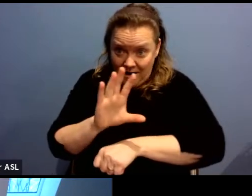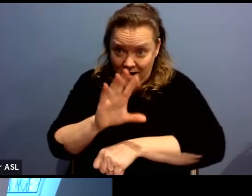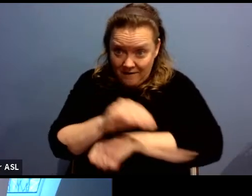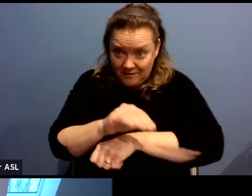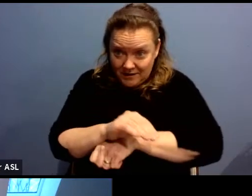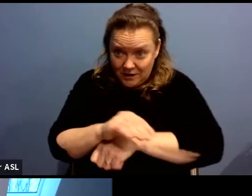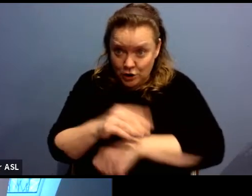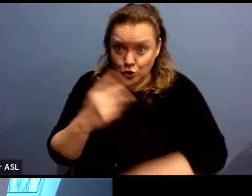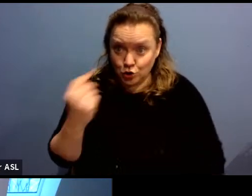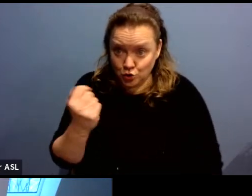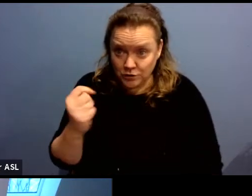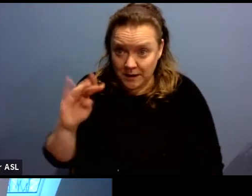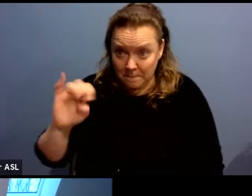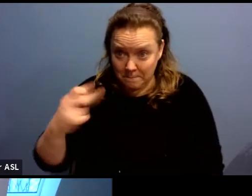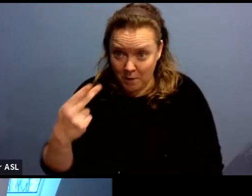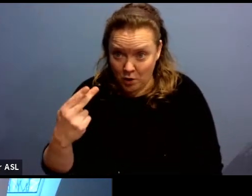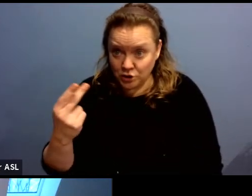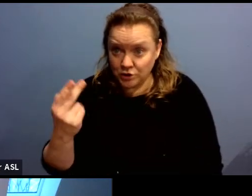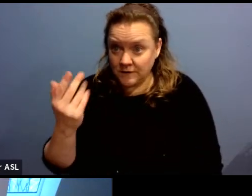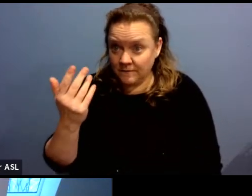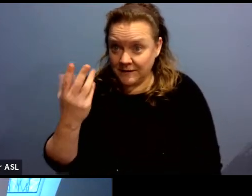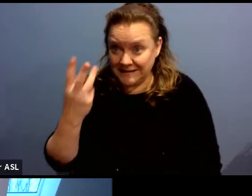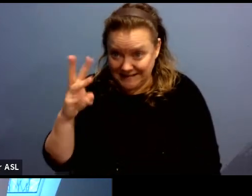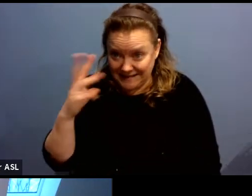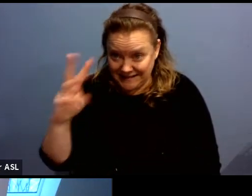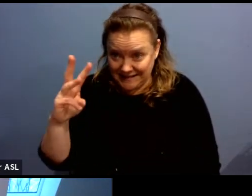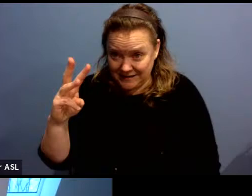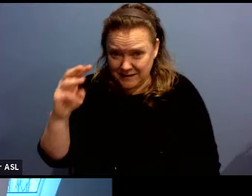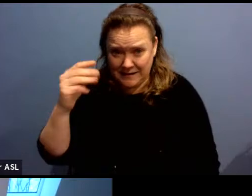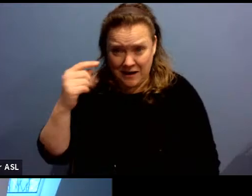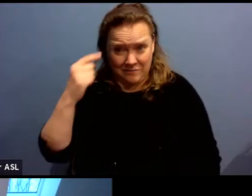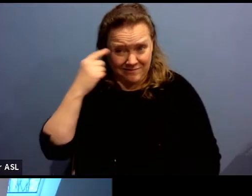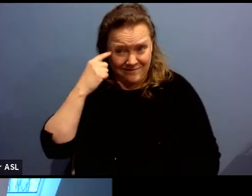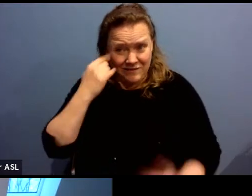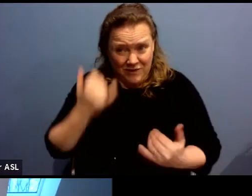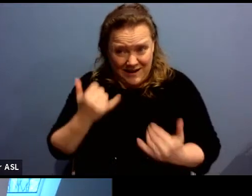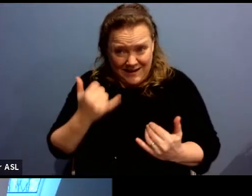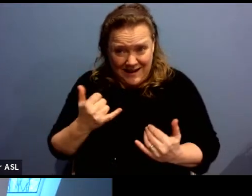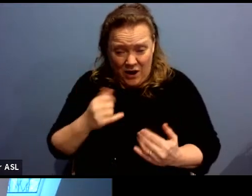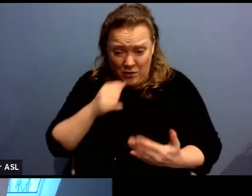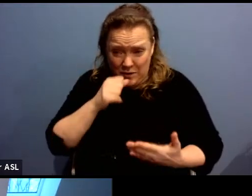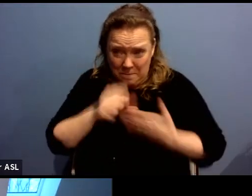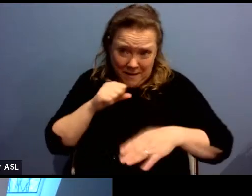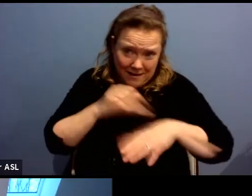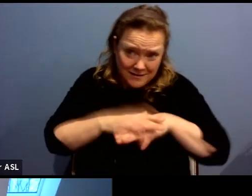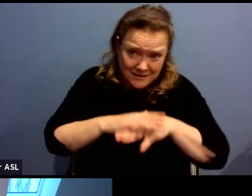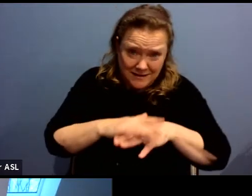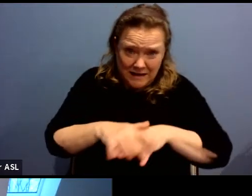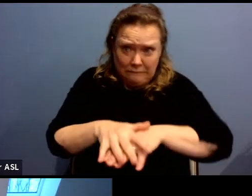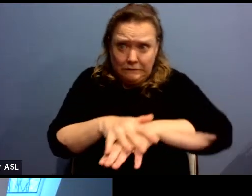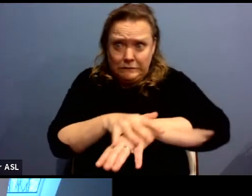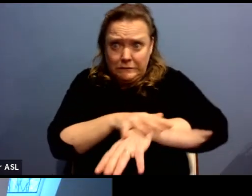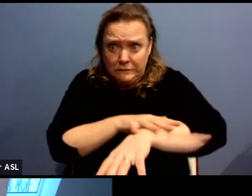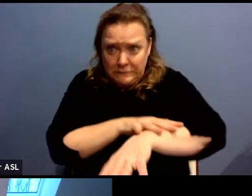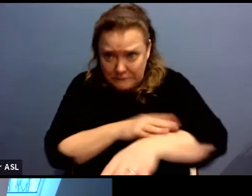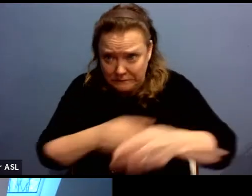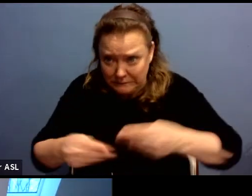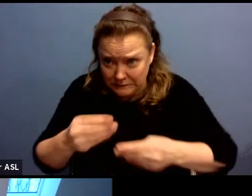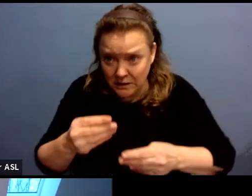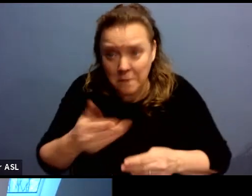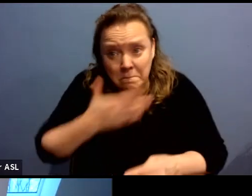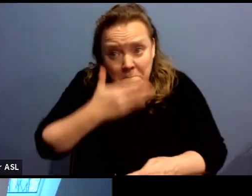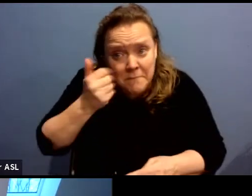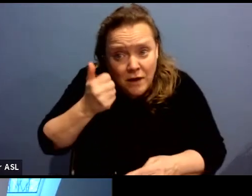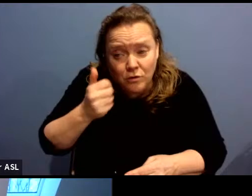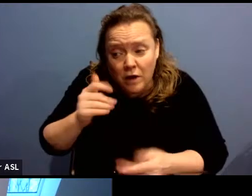pandemic and the slowdown in mail service, we encourage everyone to submit comments online if possible. Your